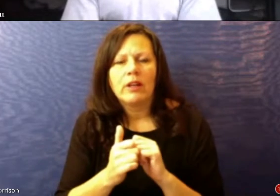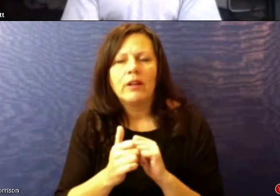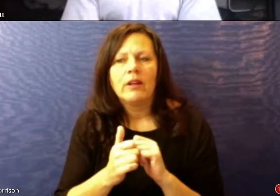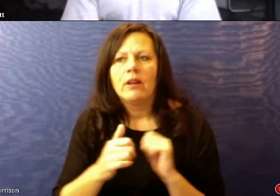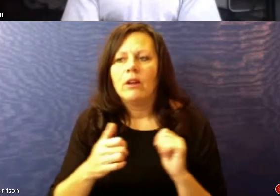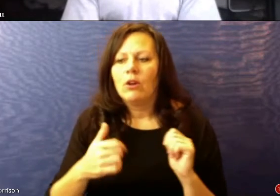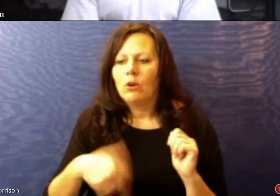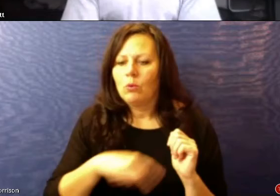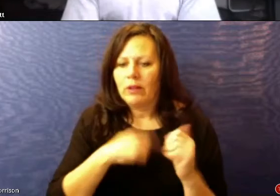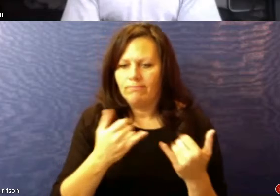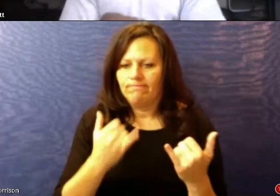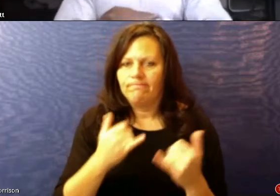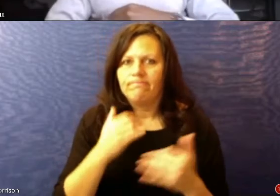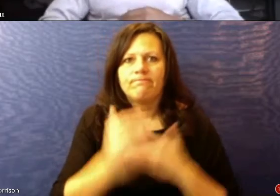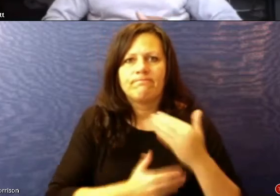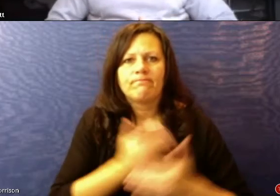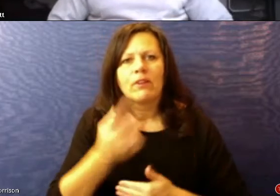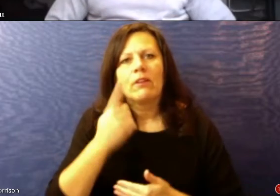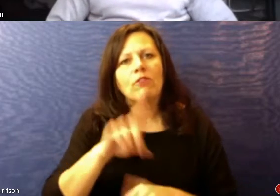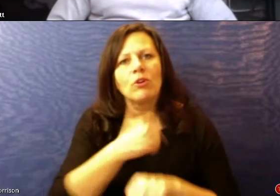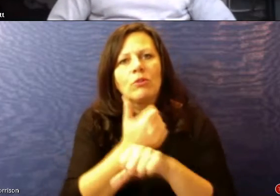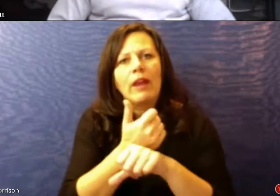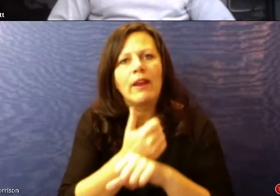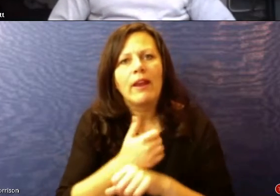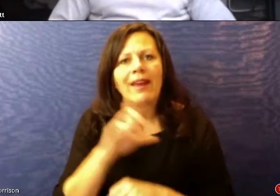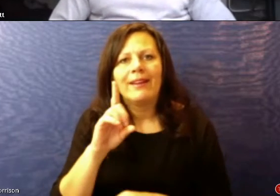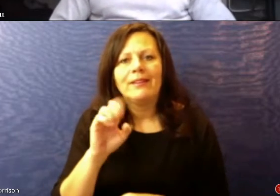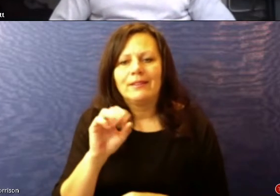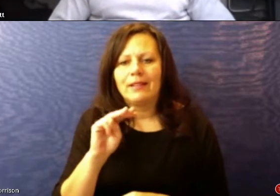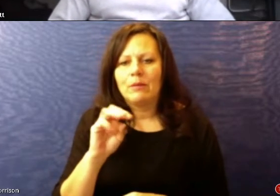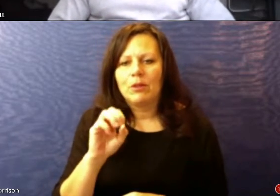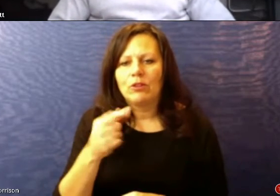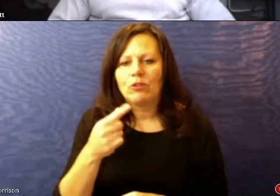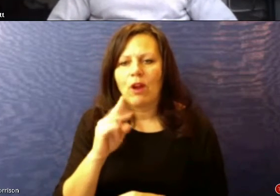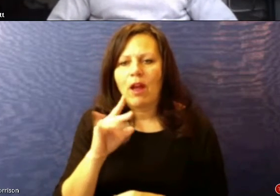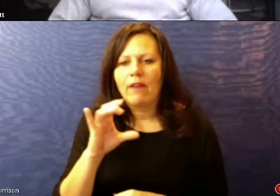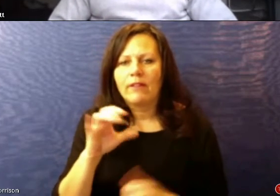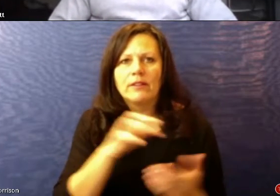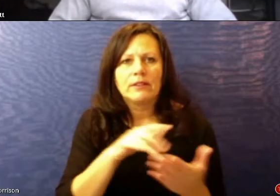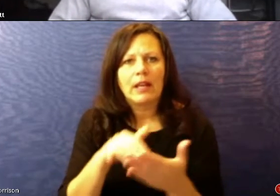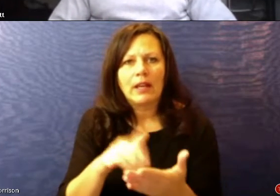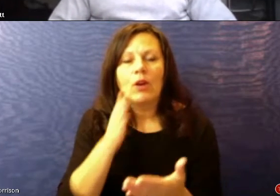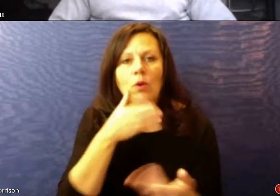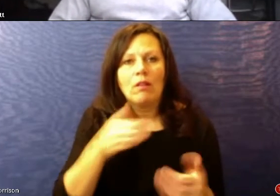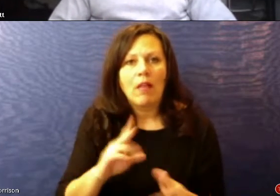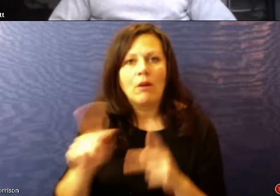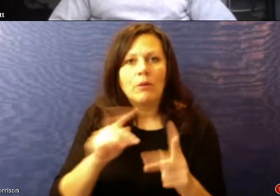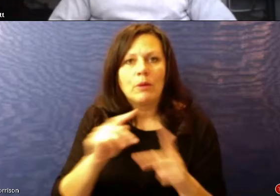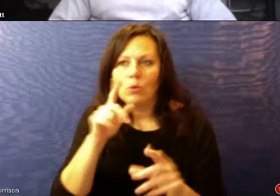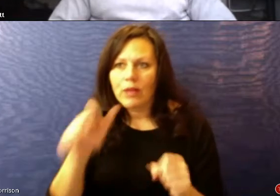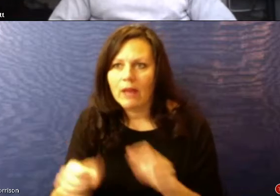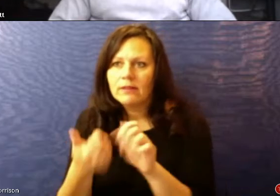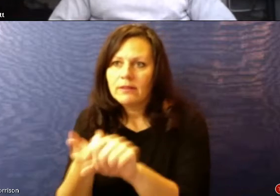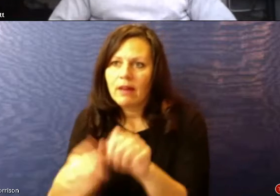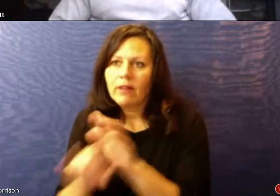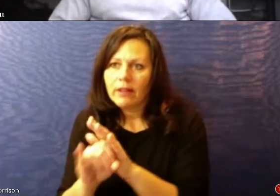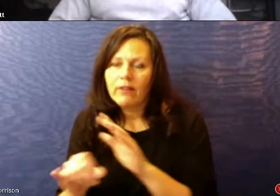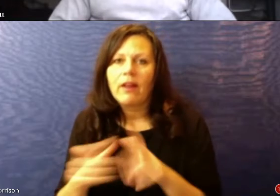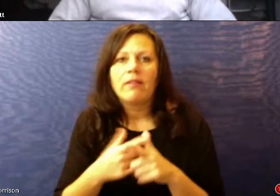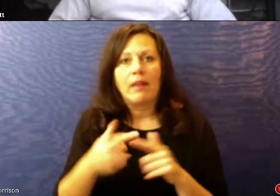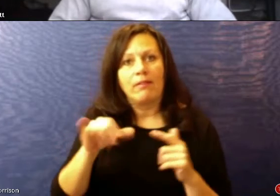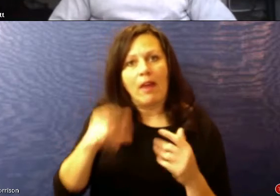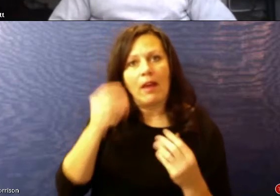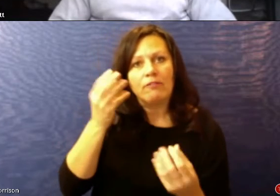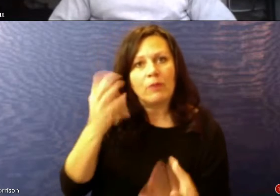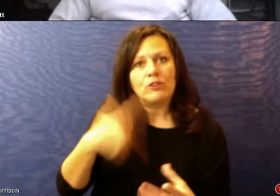we are in the process of creating a demographic study that will allow people to self-identify and then use the